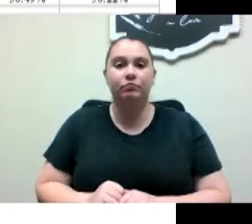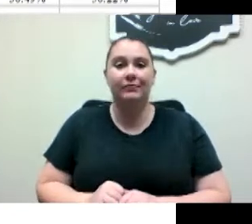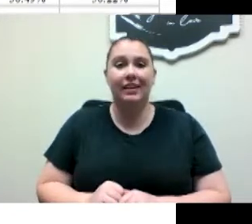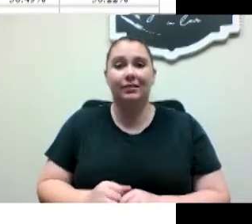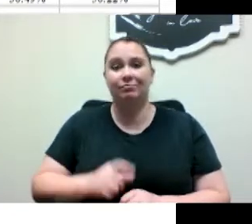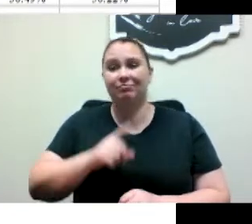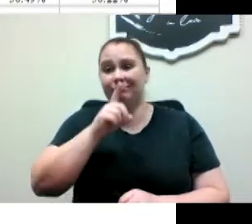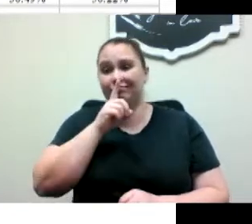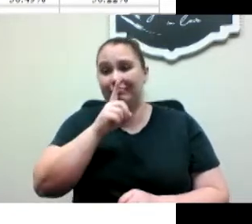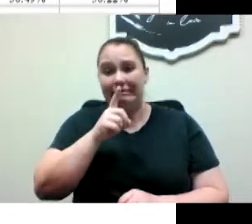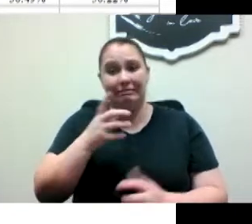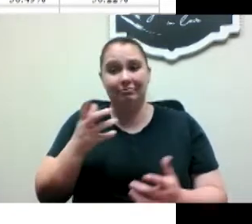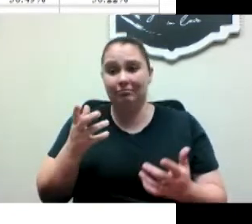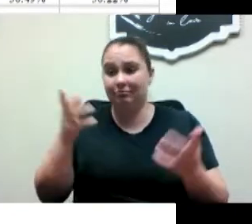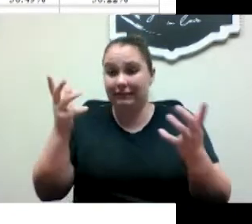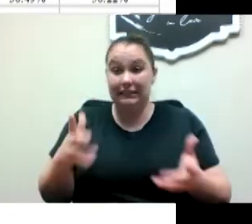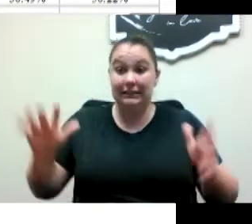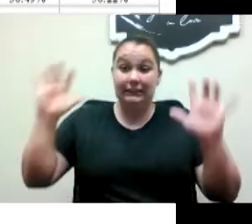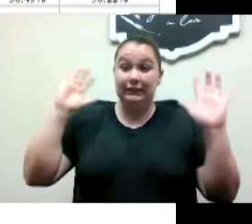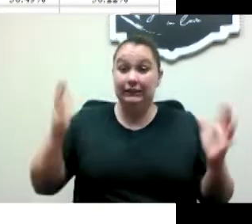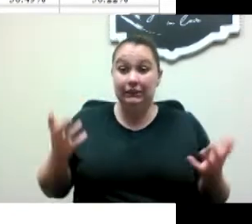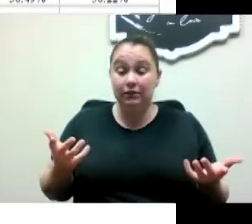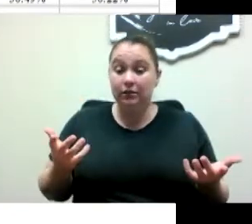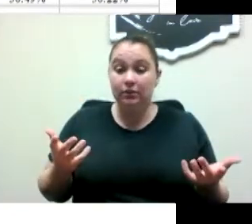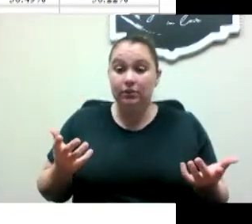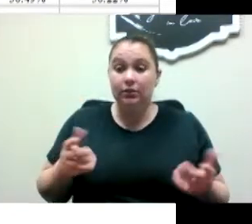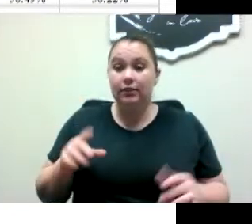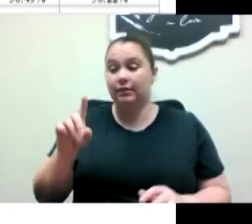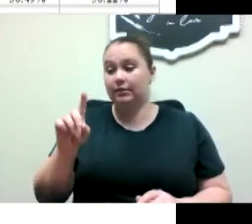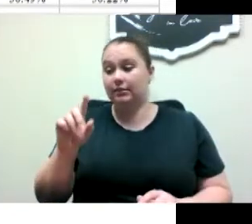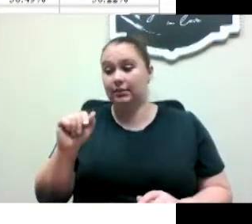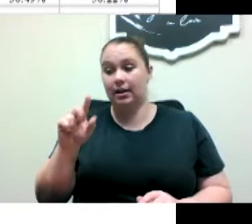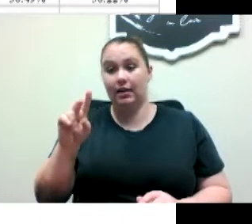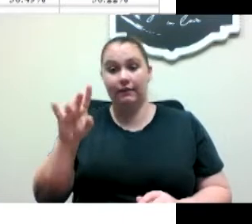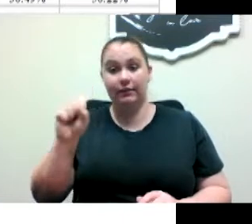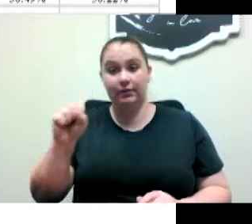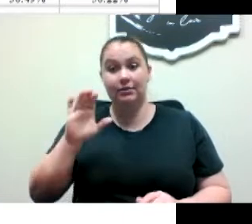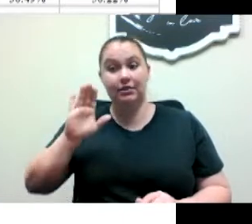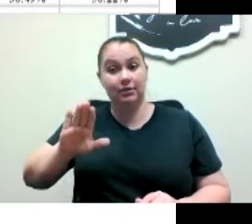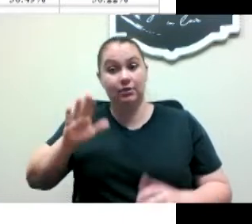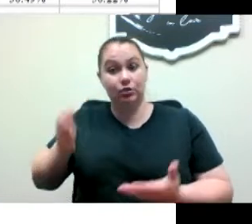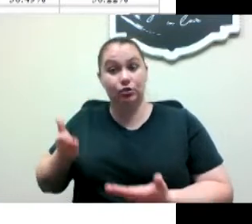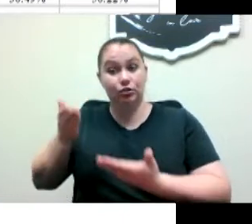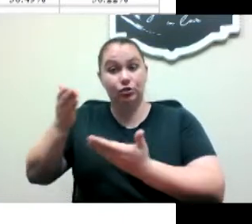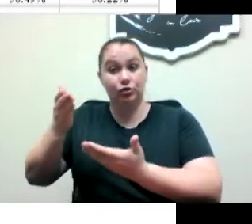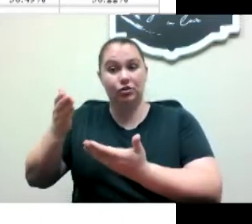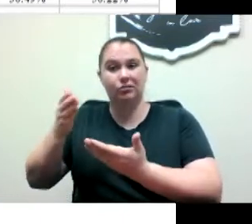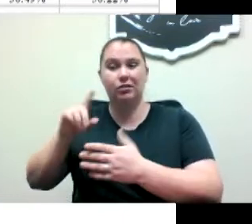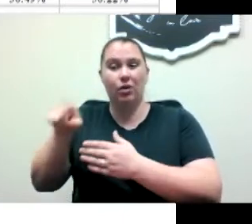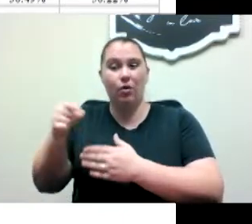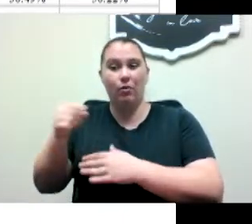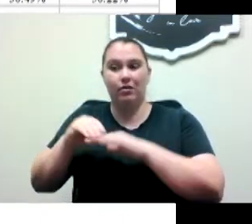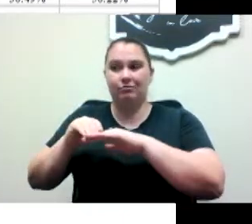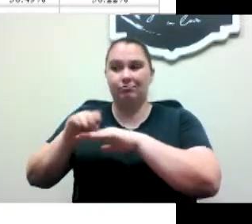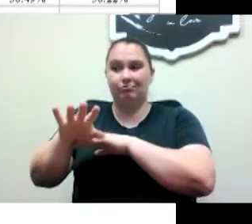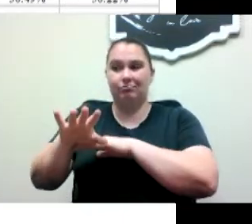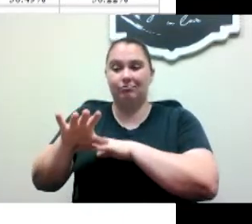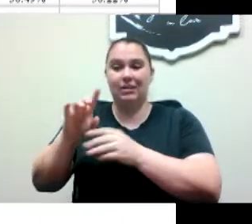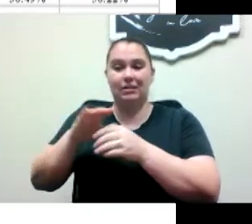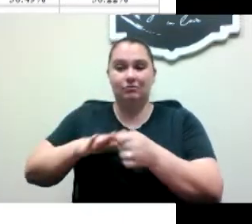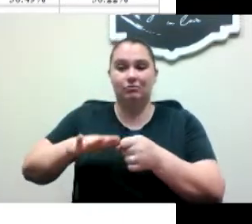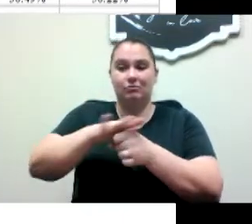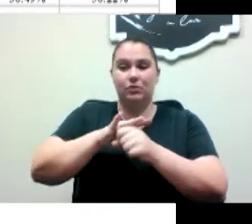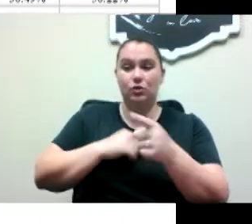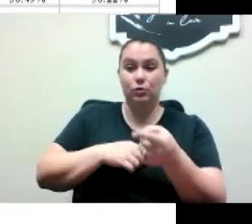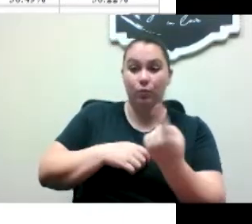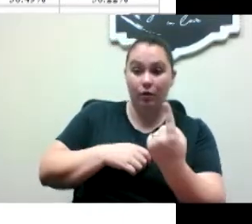it. The Davis suggestions only affect districts 1 and 3.